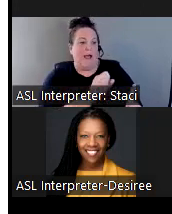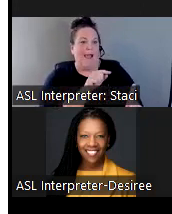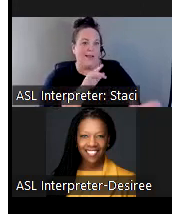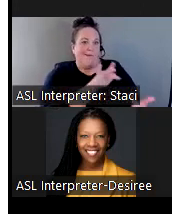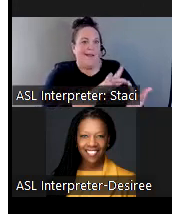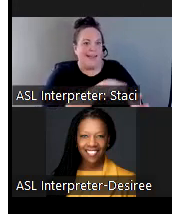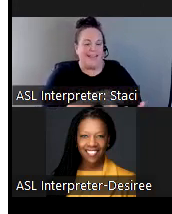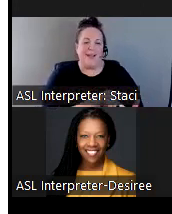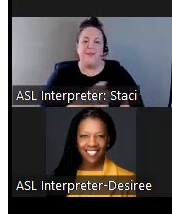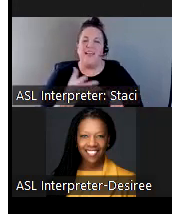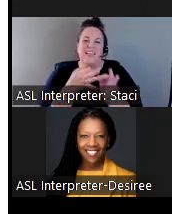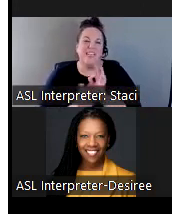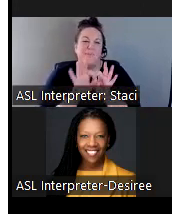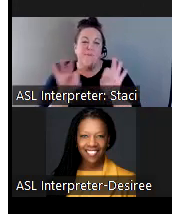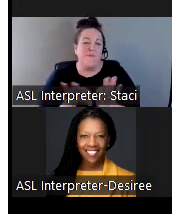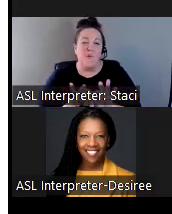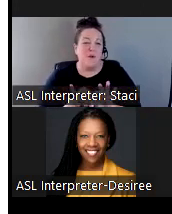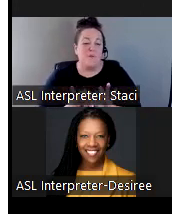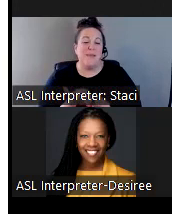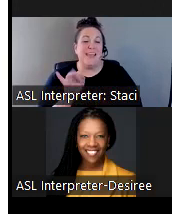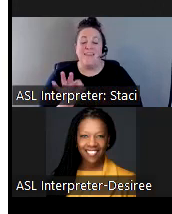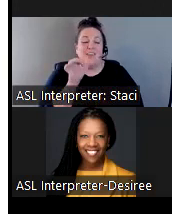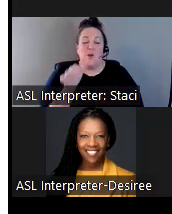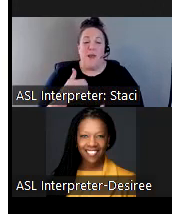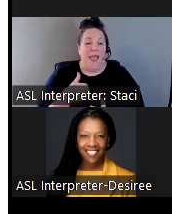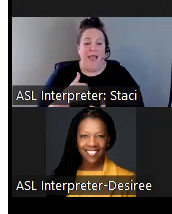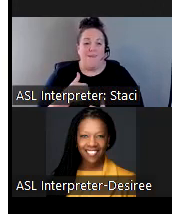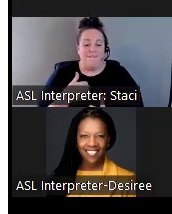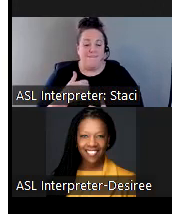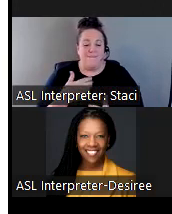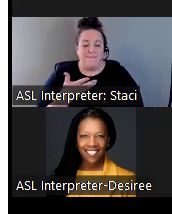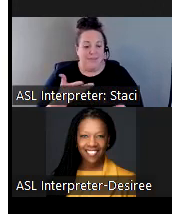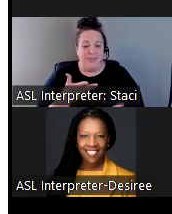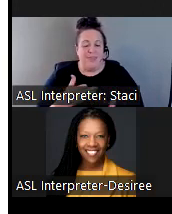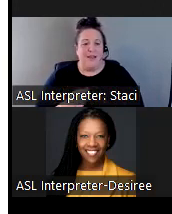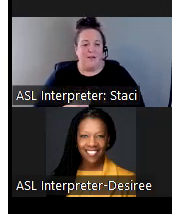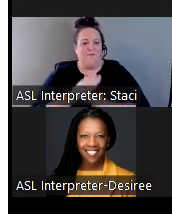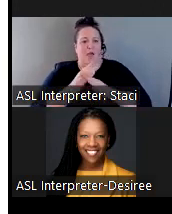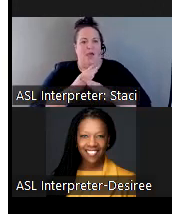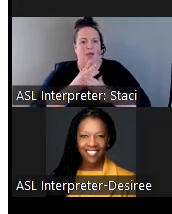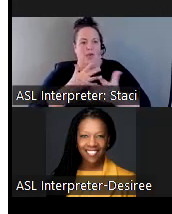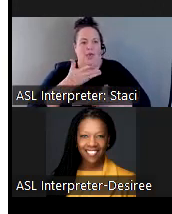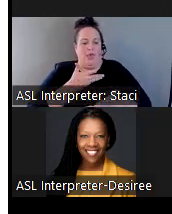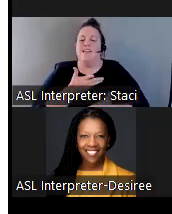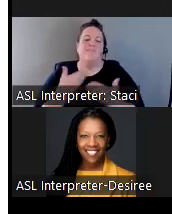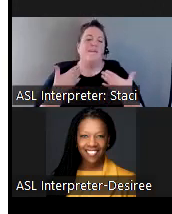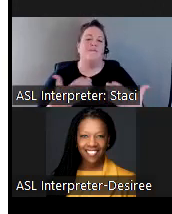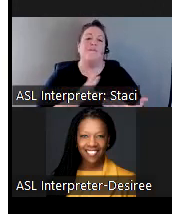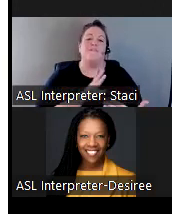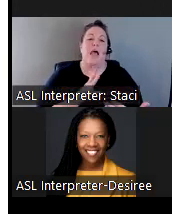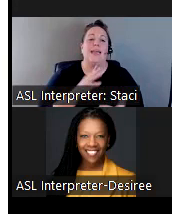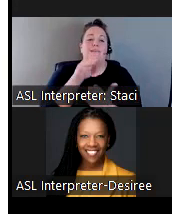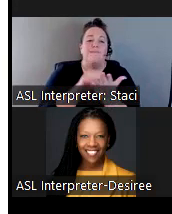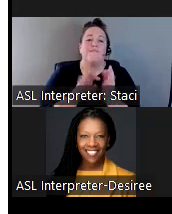a very simple form. So if you're having roadblocks, this is fine. Use this form and get it in,